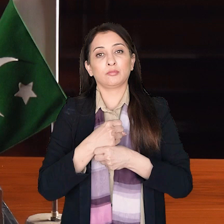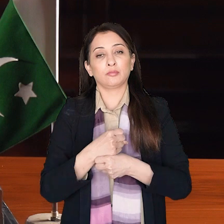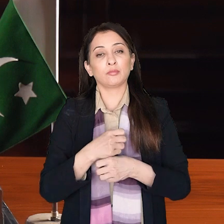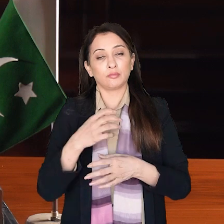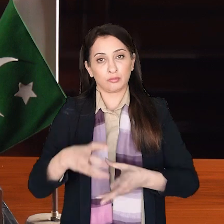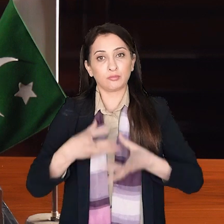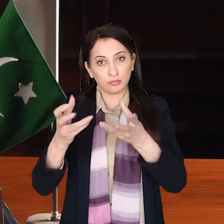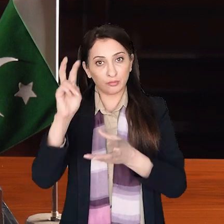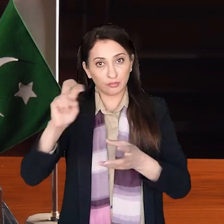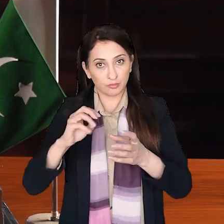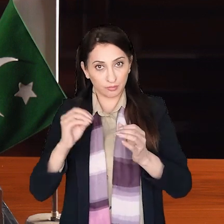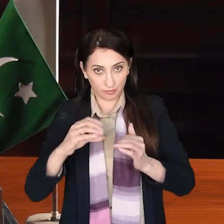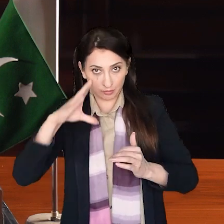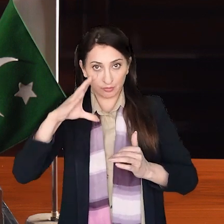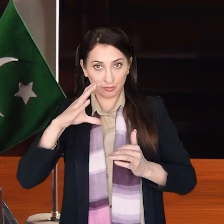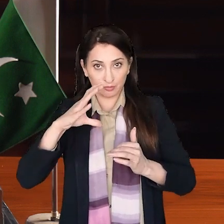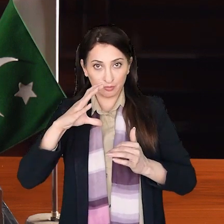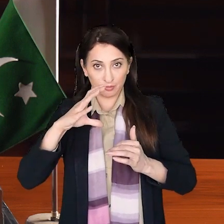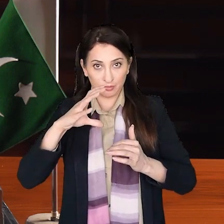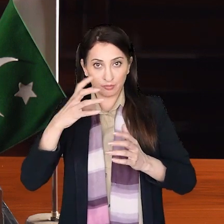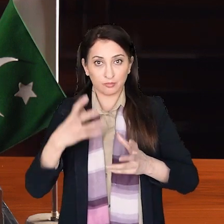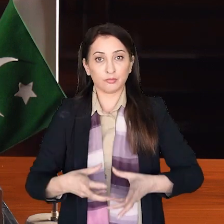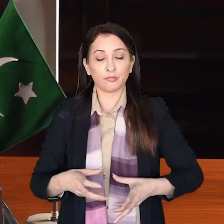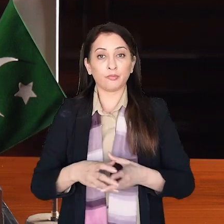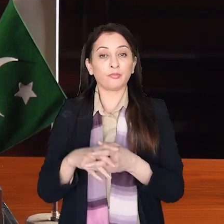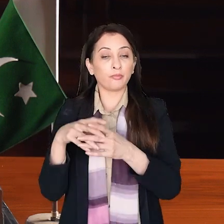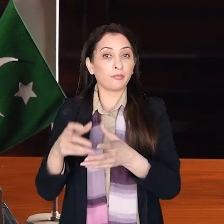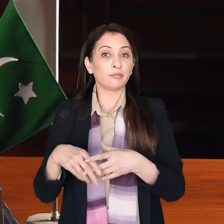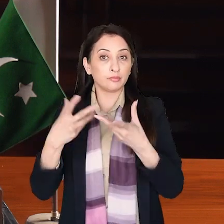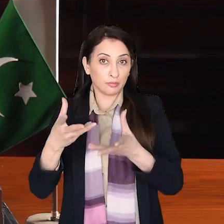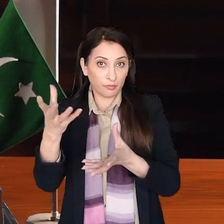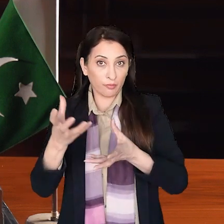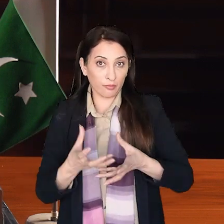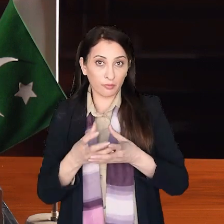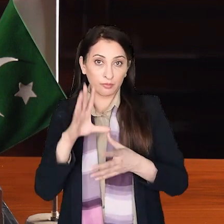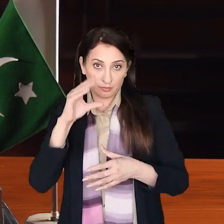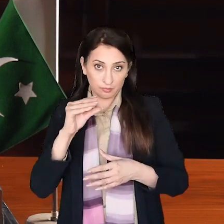in exports, increasing exports, and import substitution.